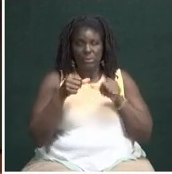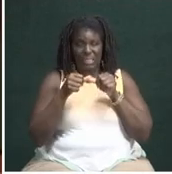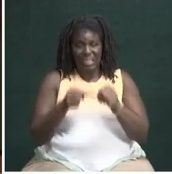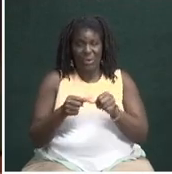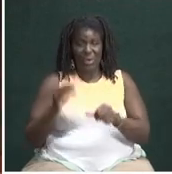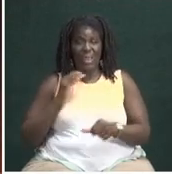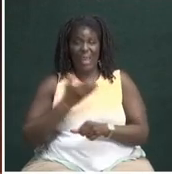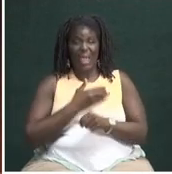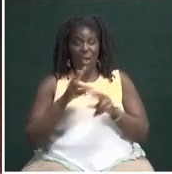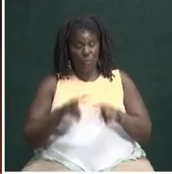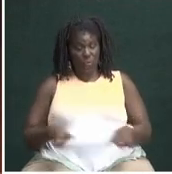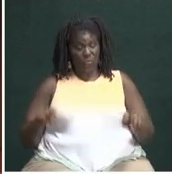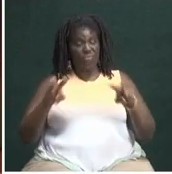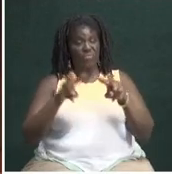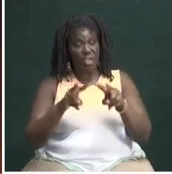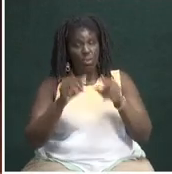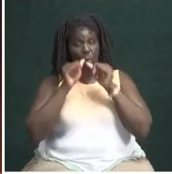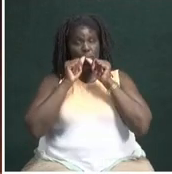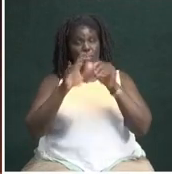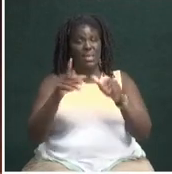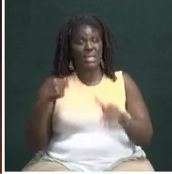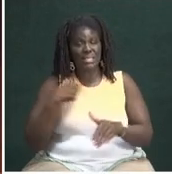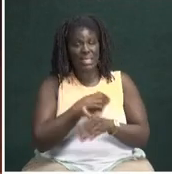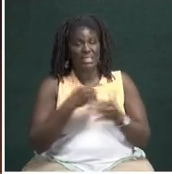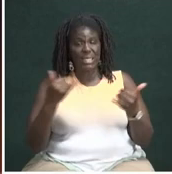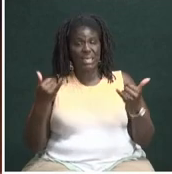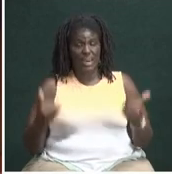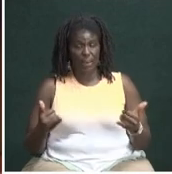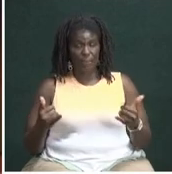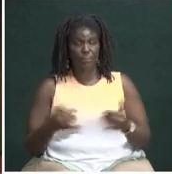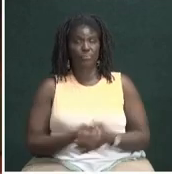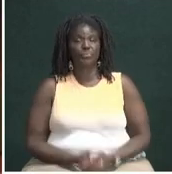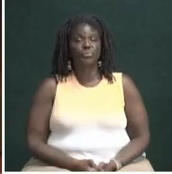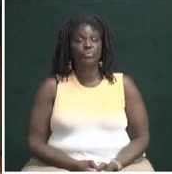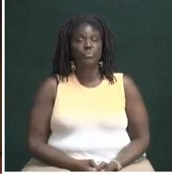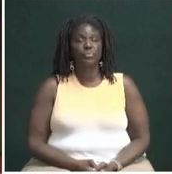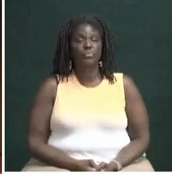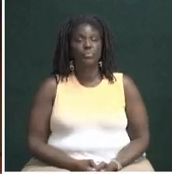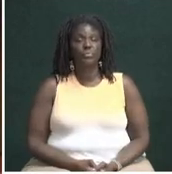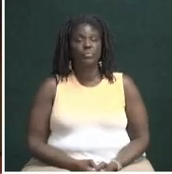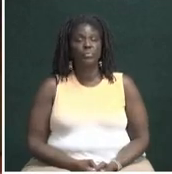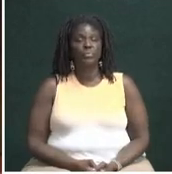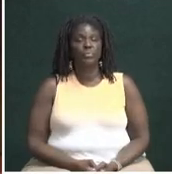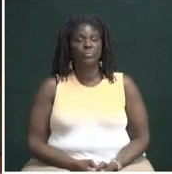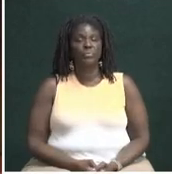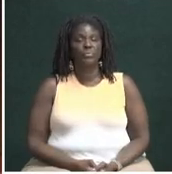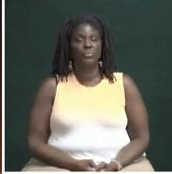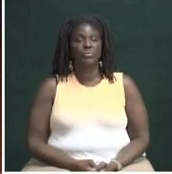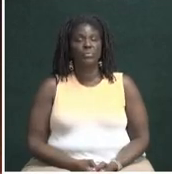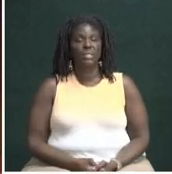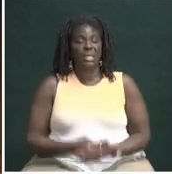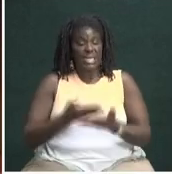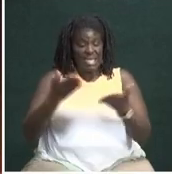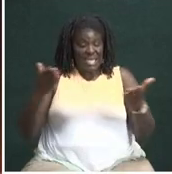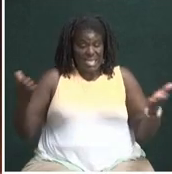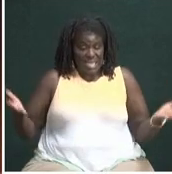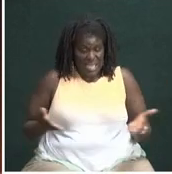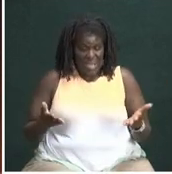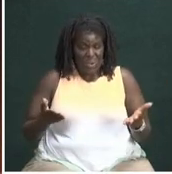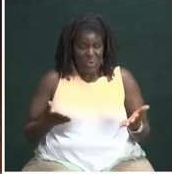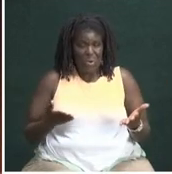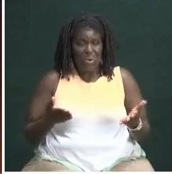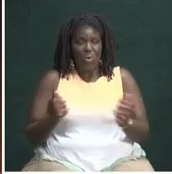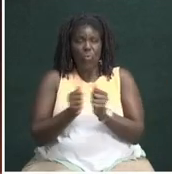they bless us in this moment. In the presence of all of this goodness, we